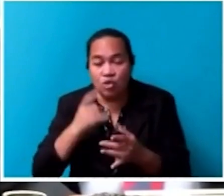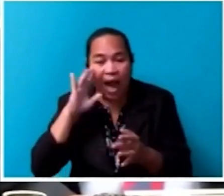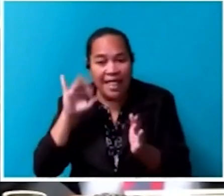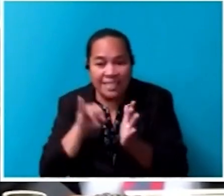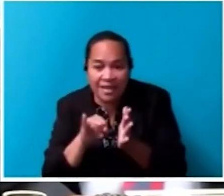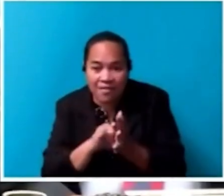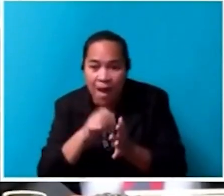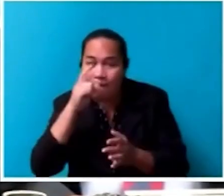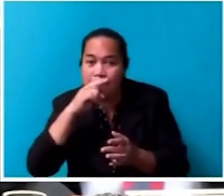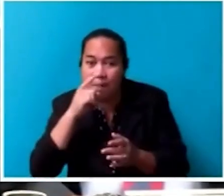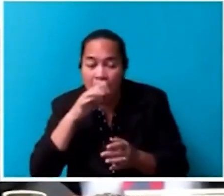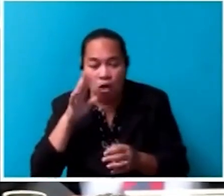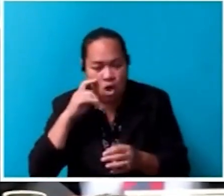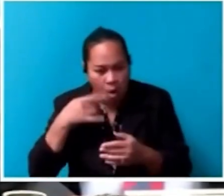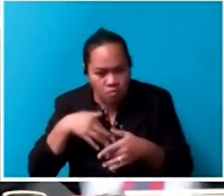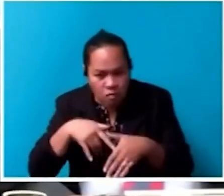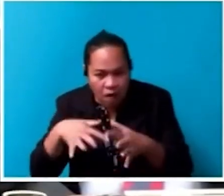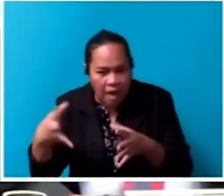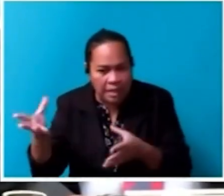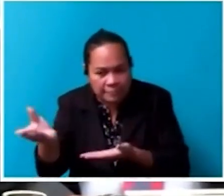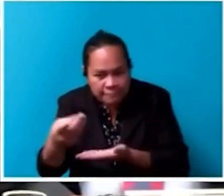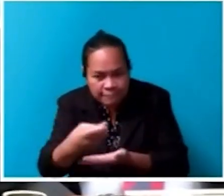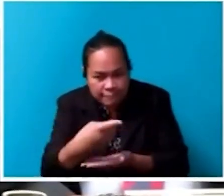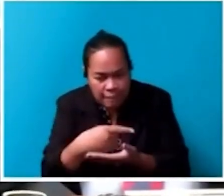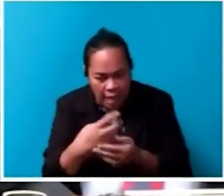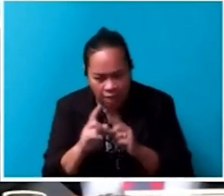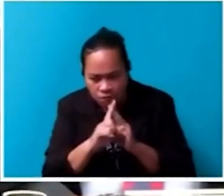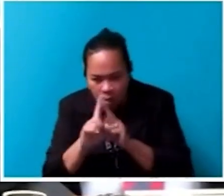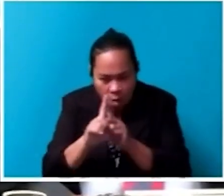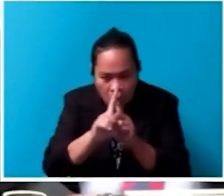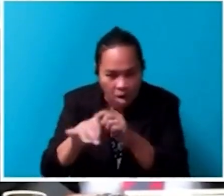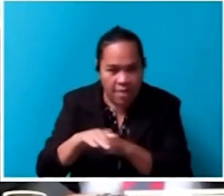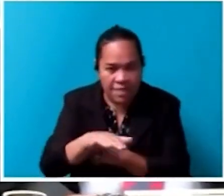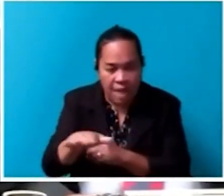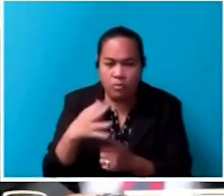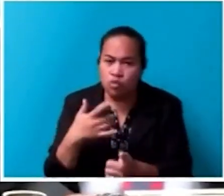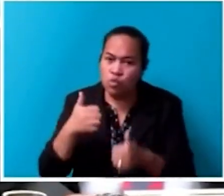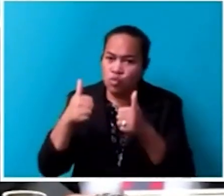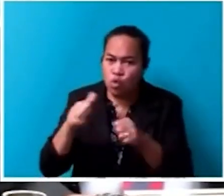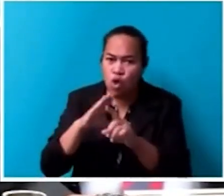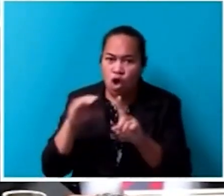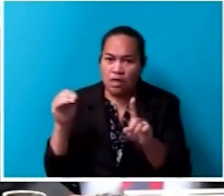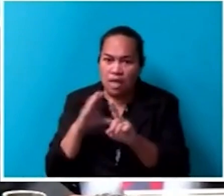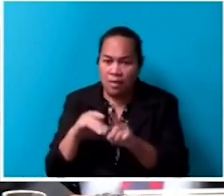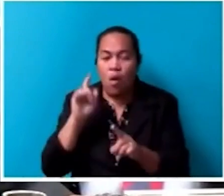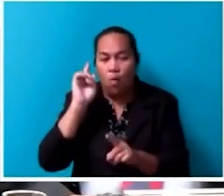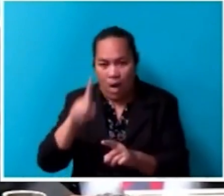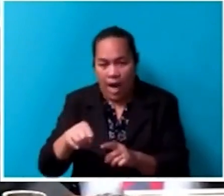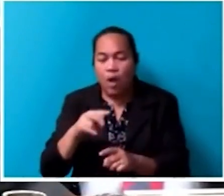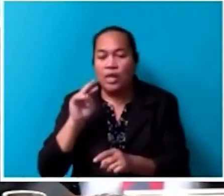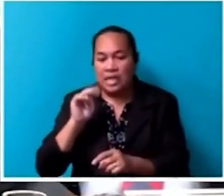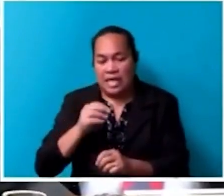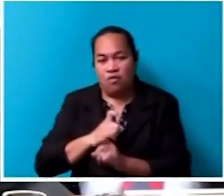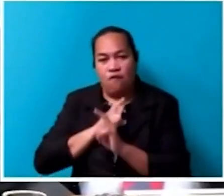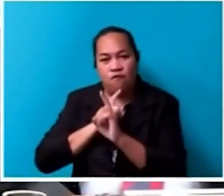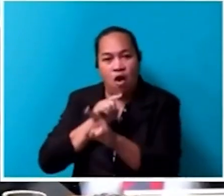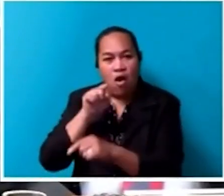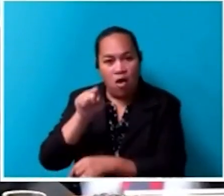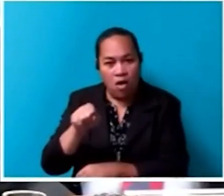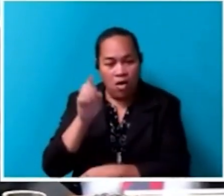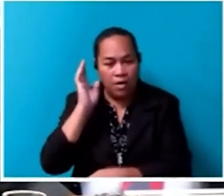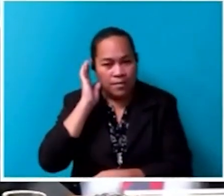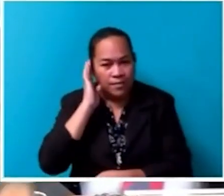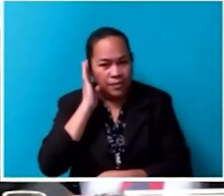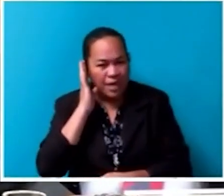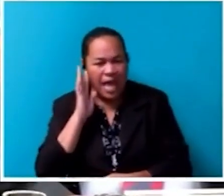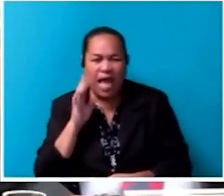people, they're profiling them, they're tracking them, and I think this is a good example of a system that we need to follow through. Too many times you just do